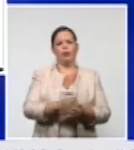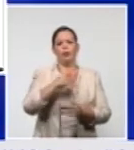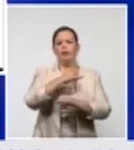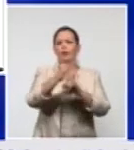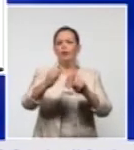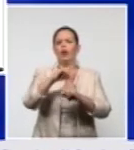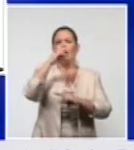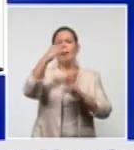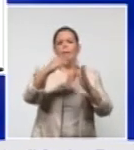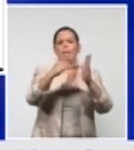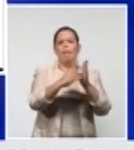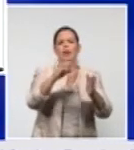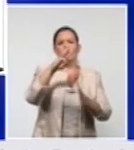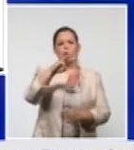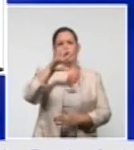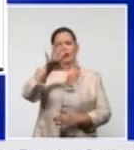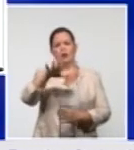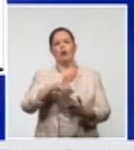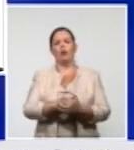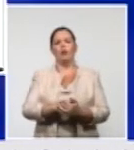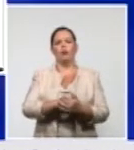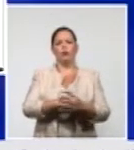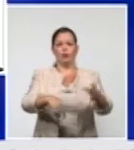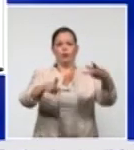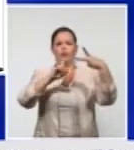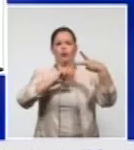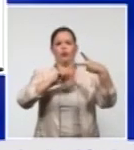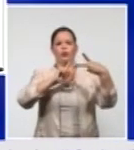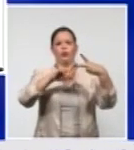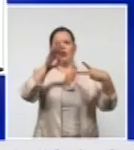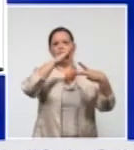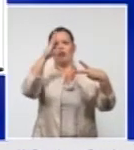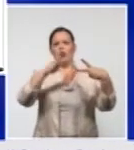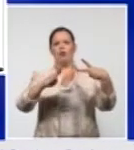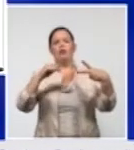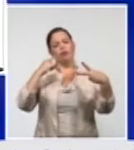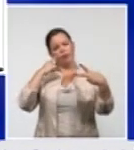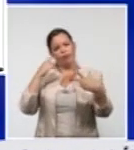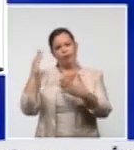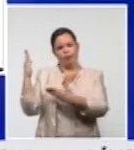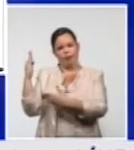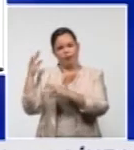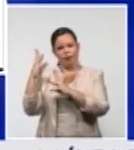confirmed cases. Then India, with over